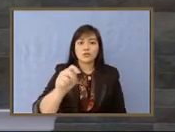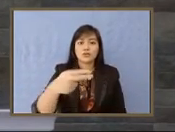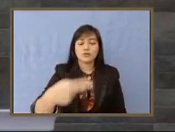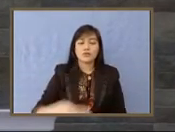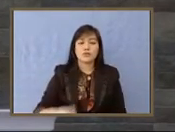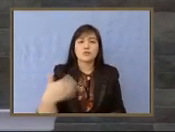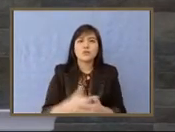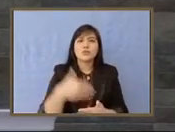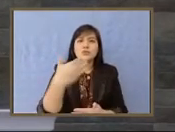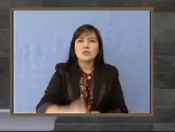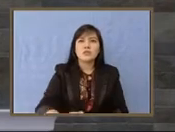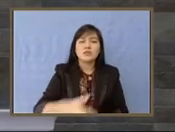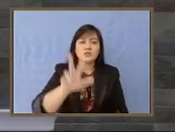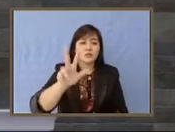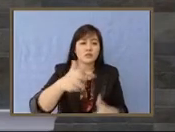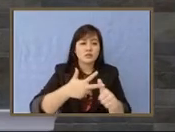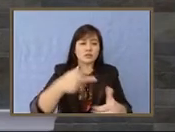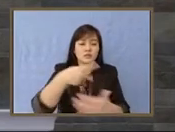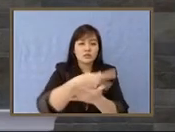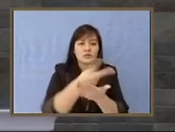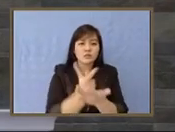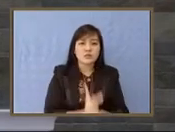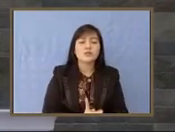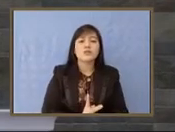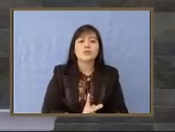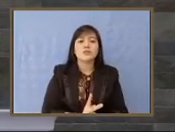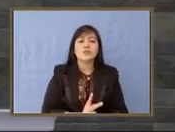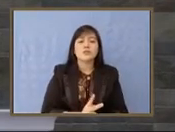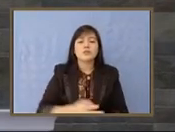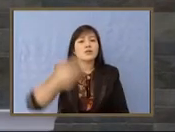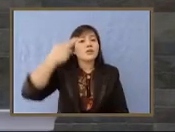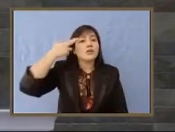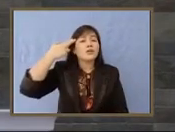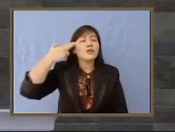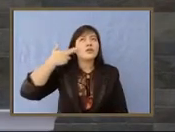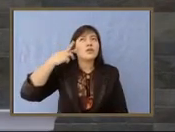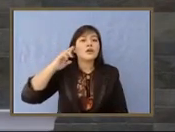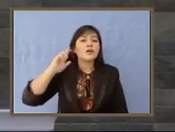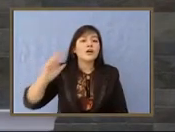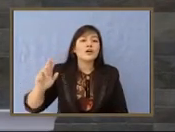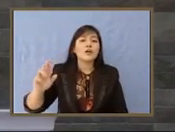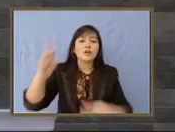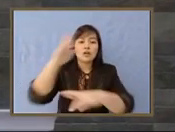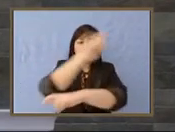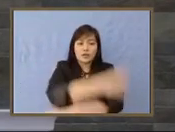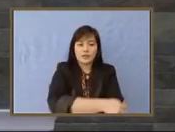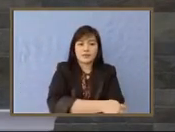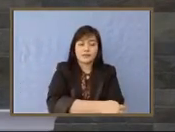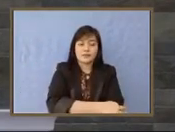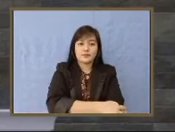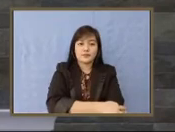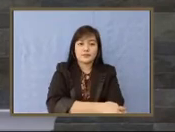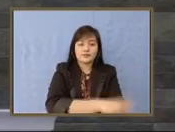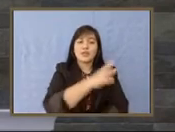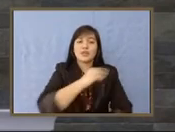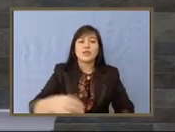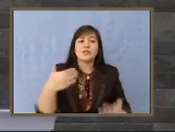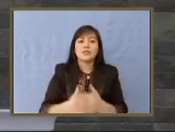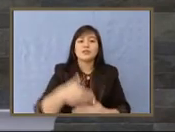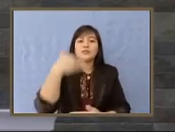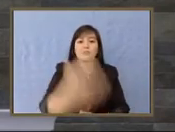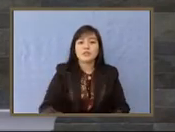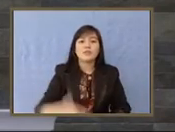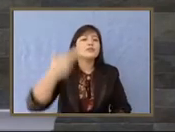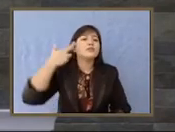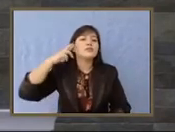rest. Kapahingahan ni Ruth. And then the fourth is Ruth's reward.